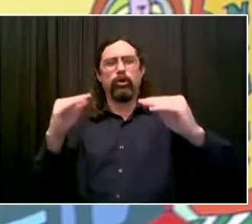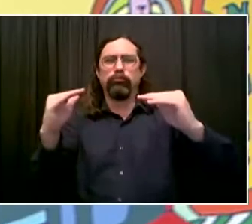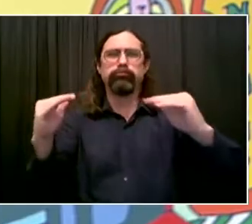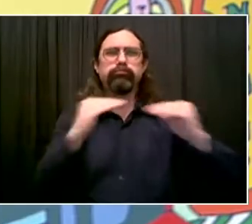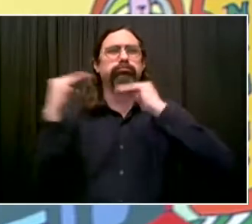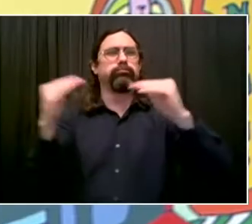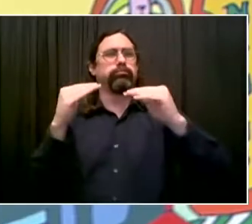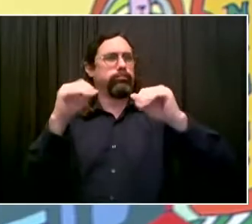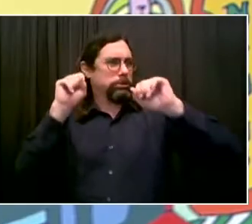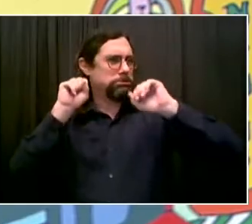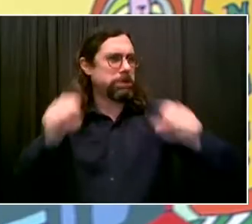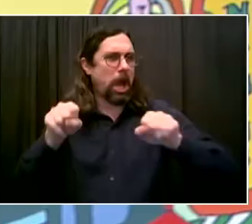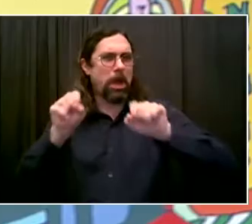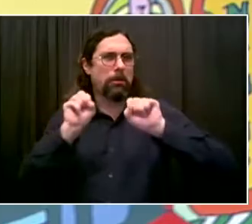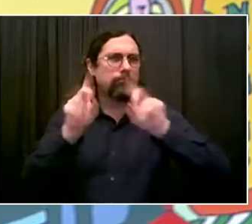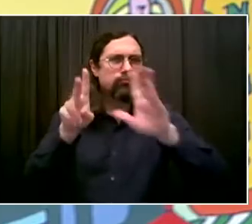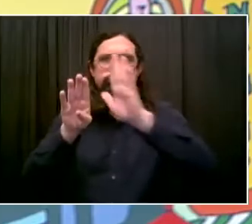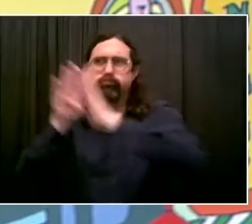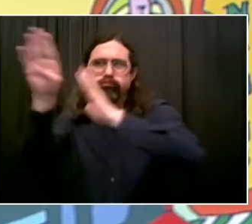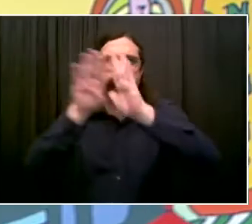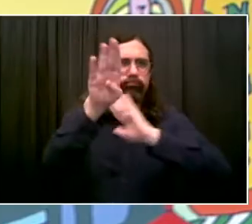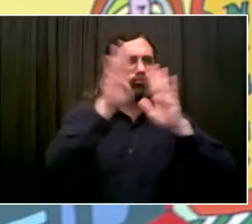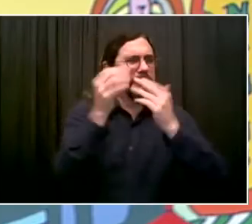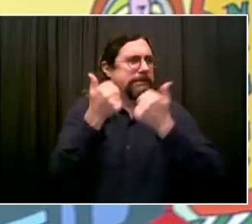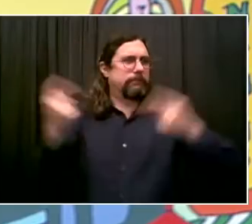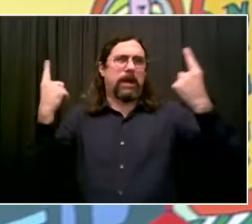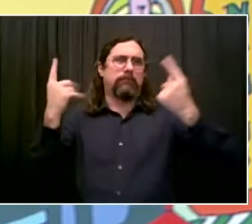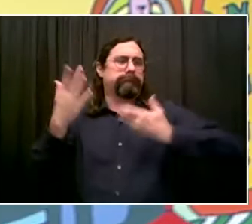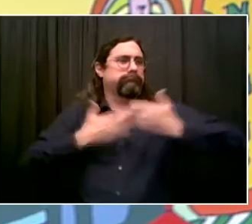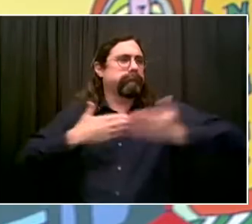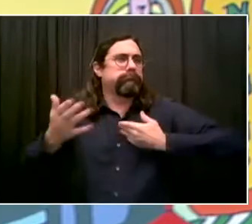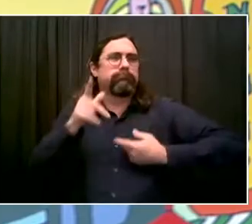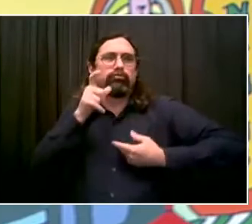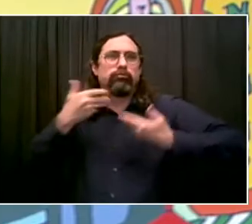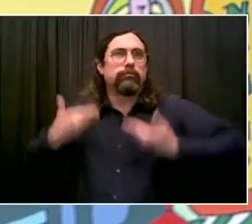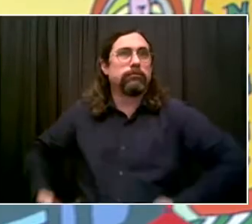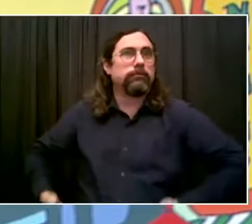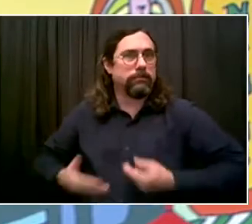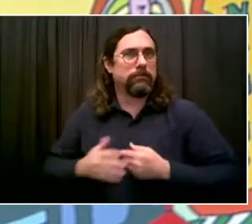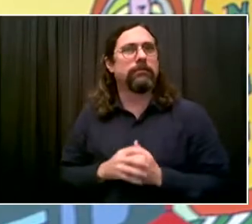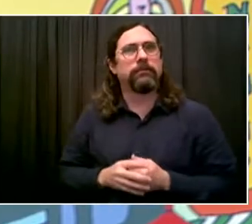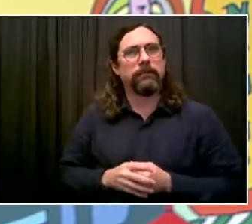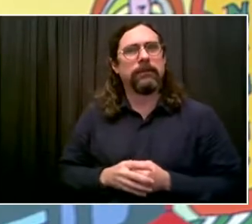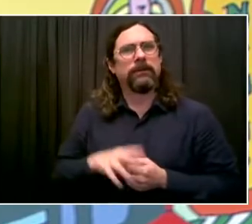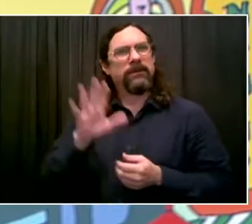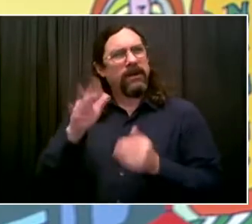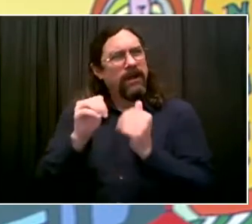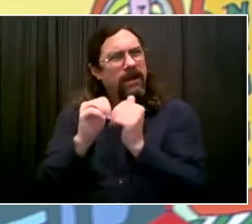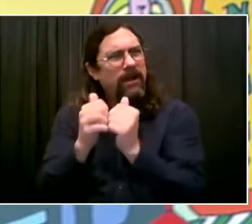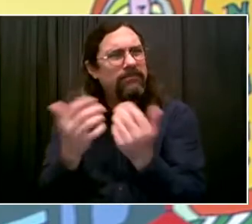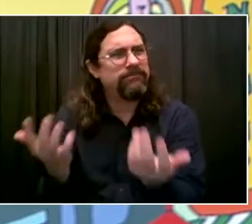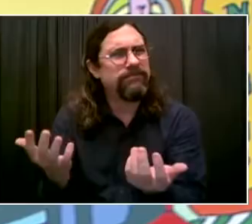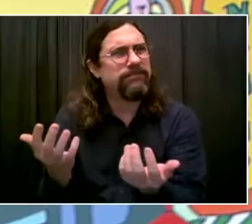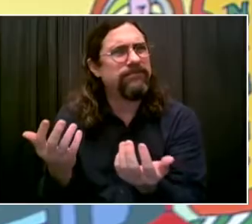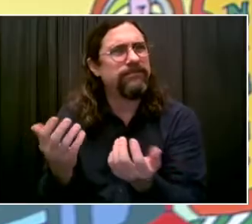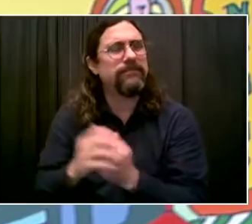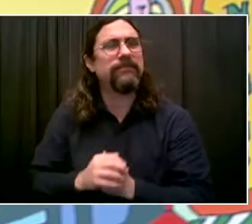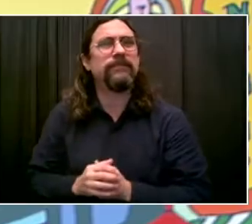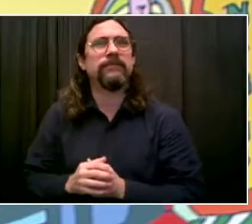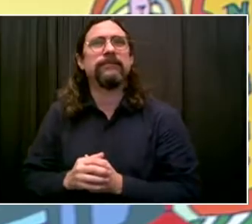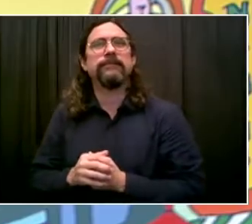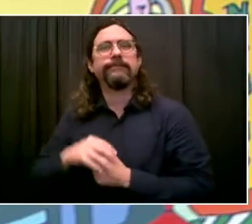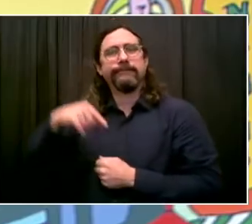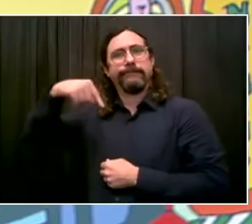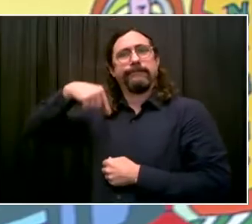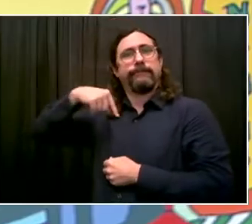sure there's fairness, making sure there's opportunity, using the vast resources of the city of New York to actually lift people